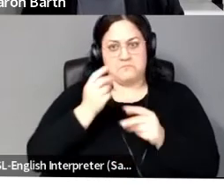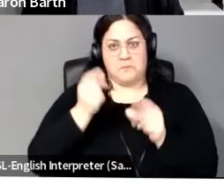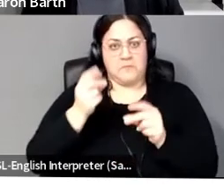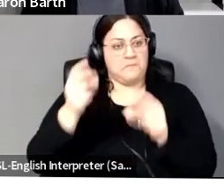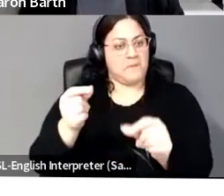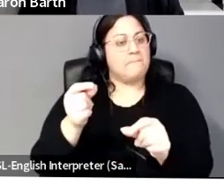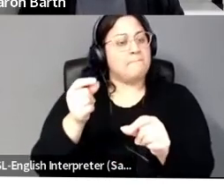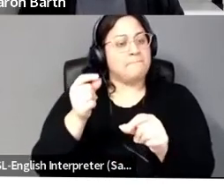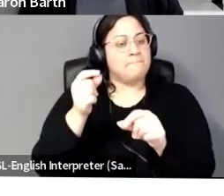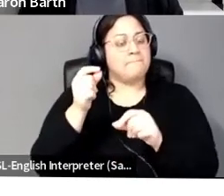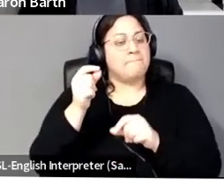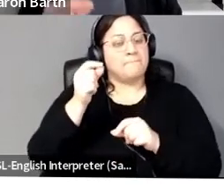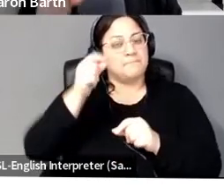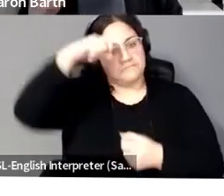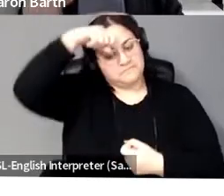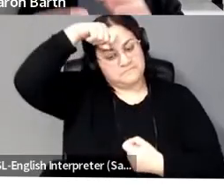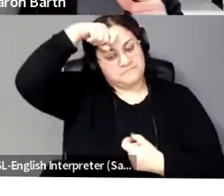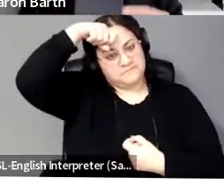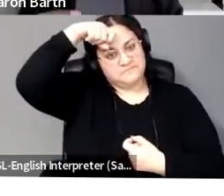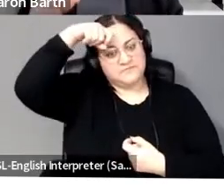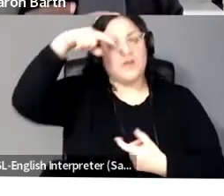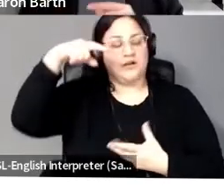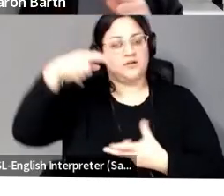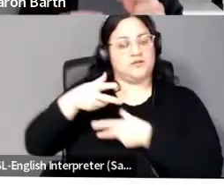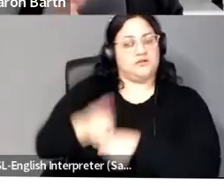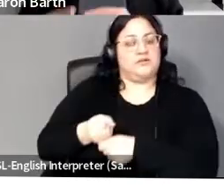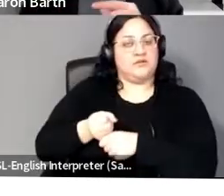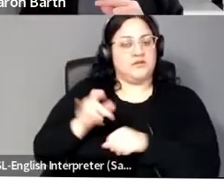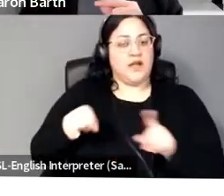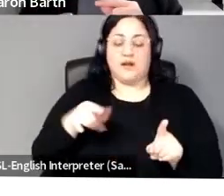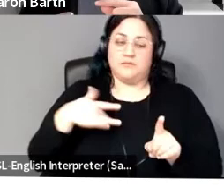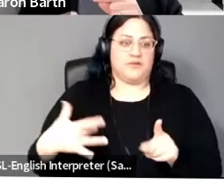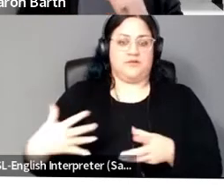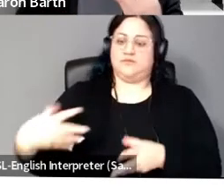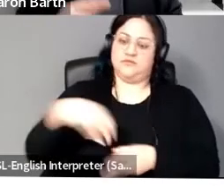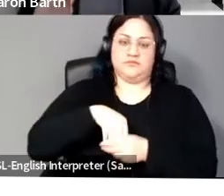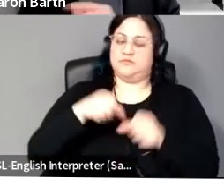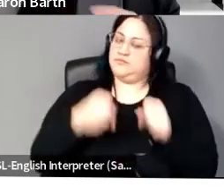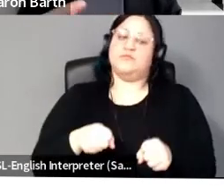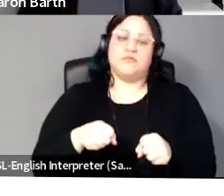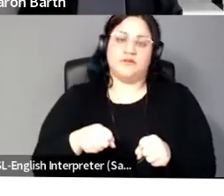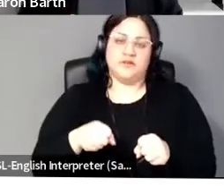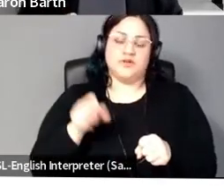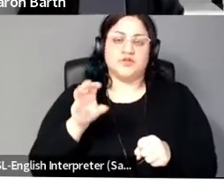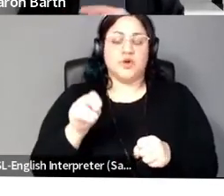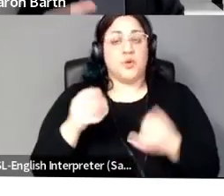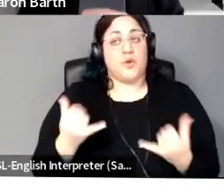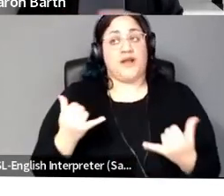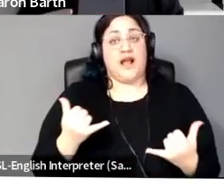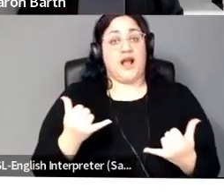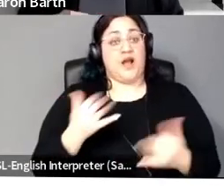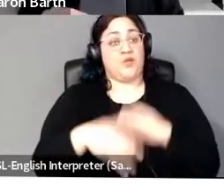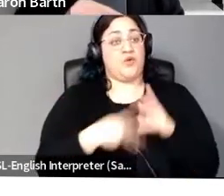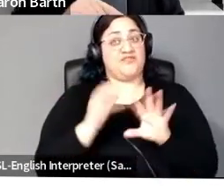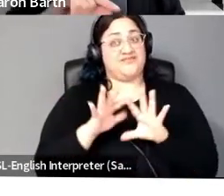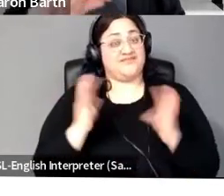people. And so what we're engaged in now as a global community is trying to unravel that and trying to